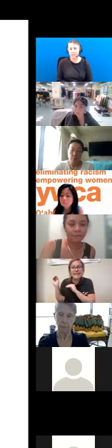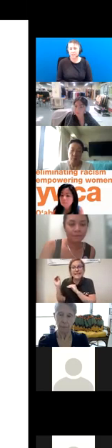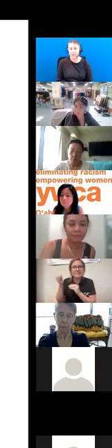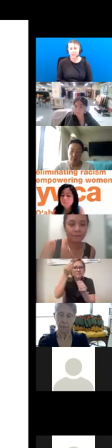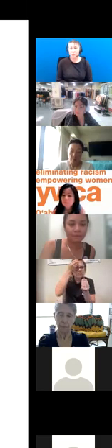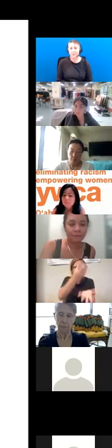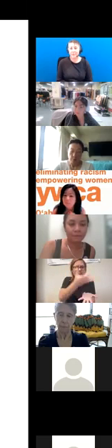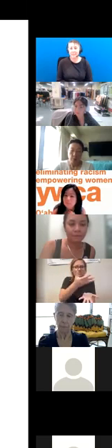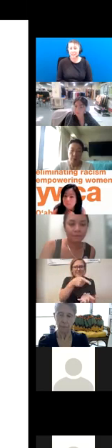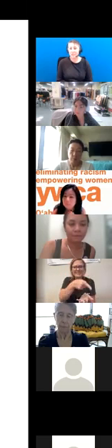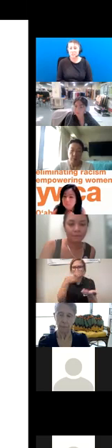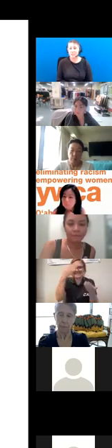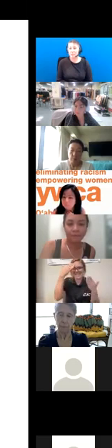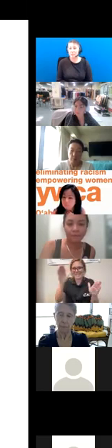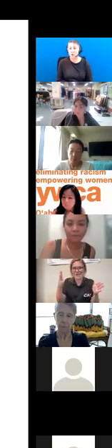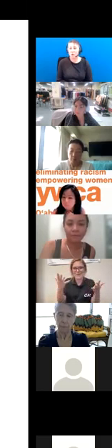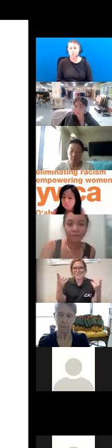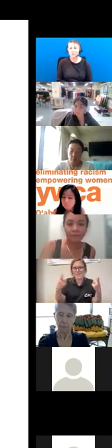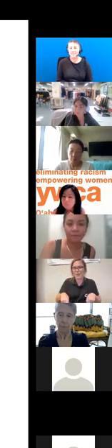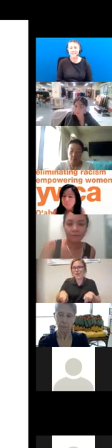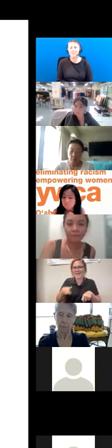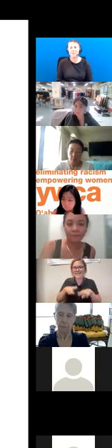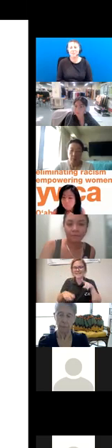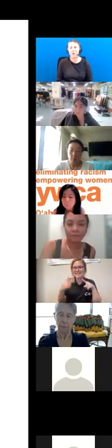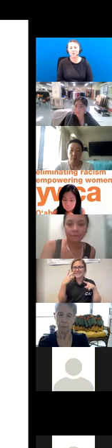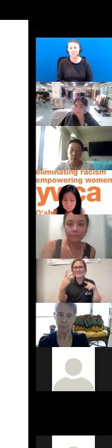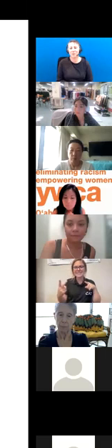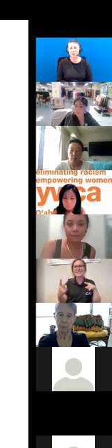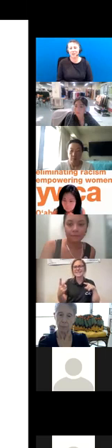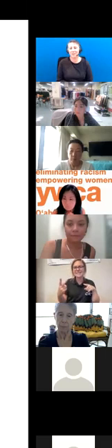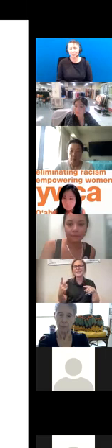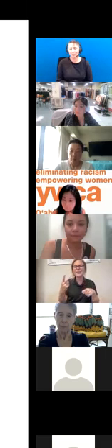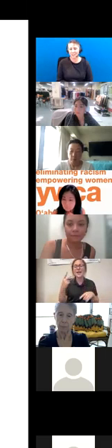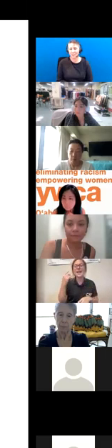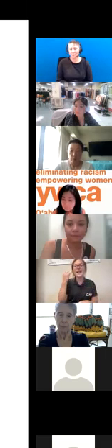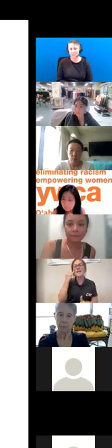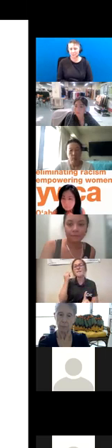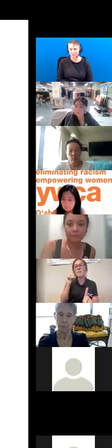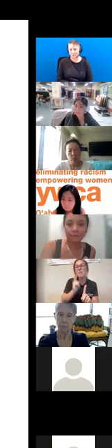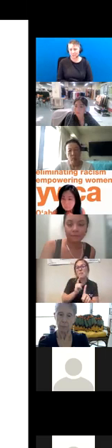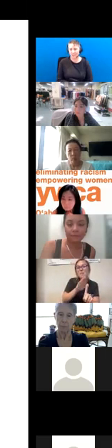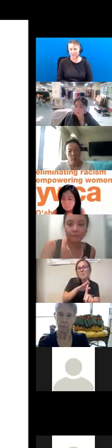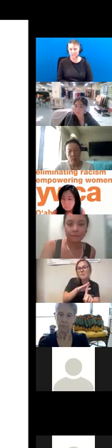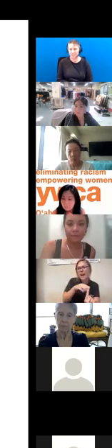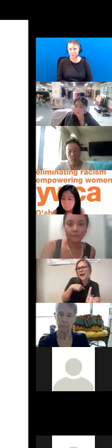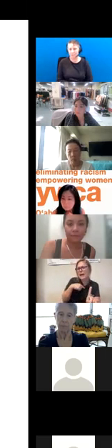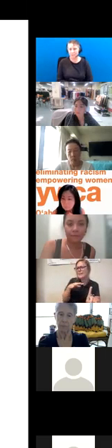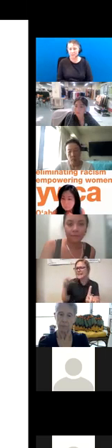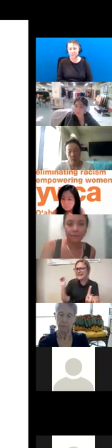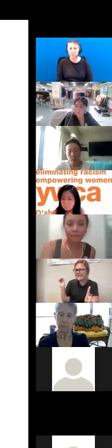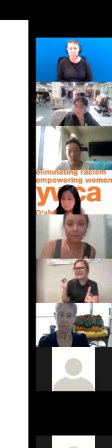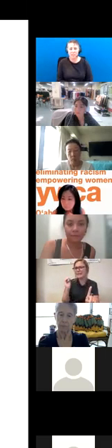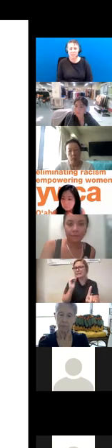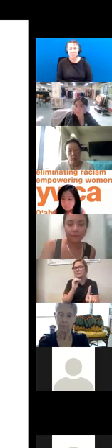And if you have to leave, just let them know, because they don't know what's going on. They don't see the peripheral things that happen in the